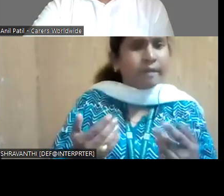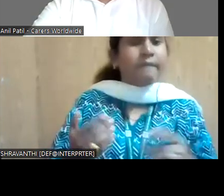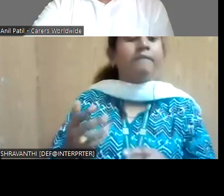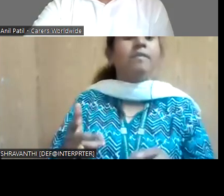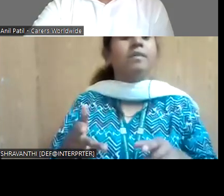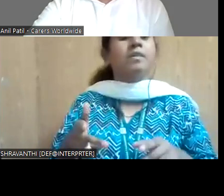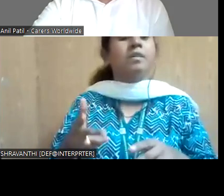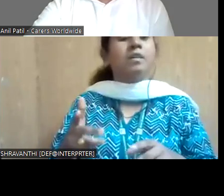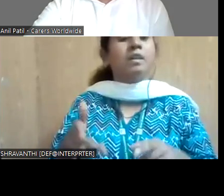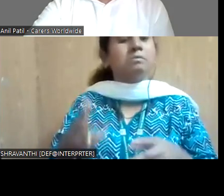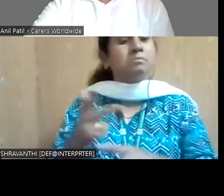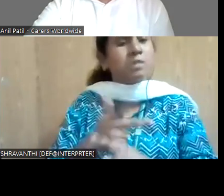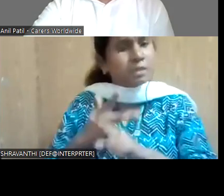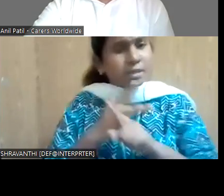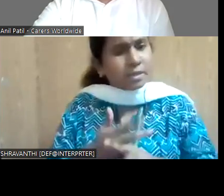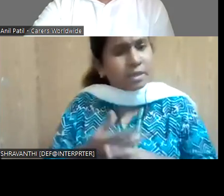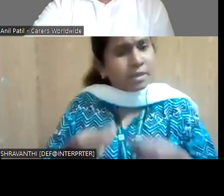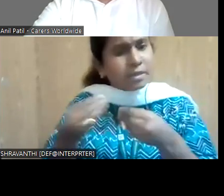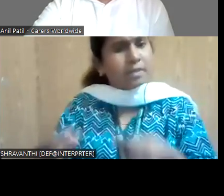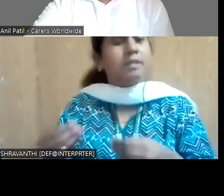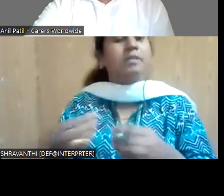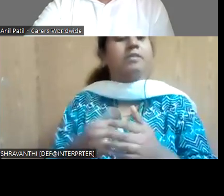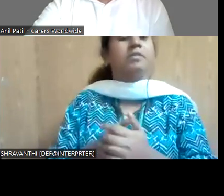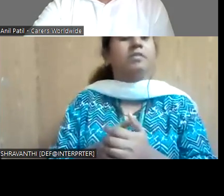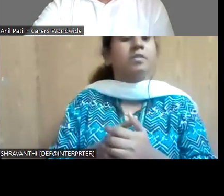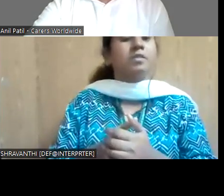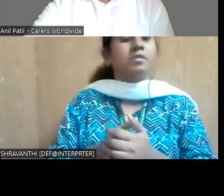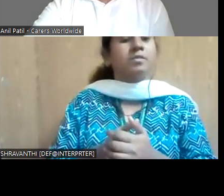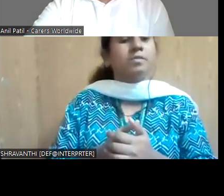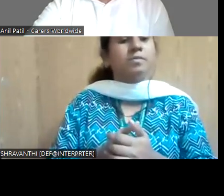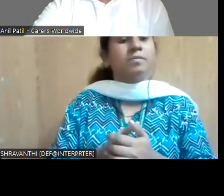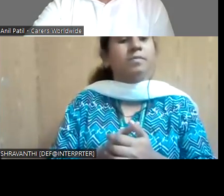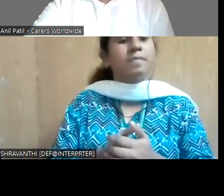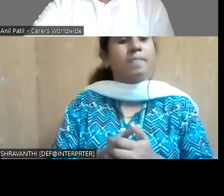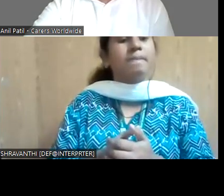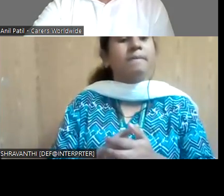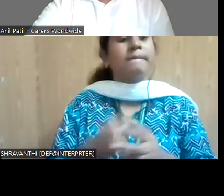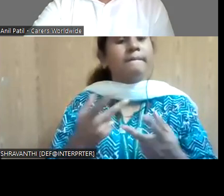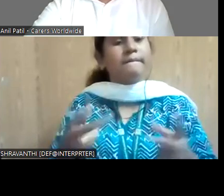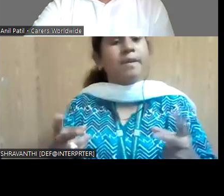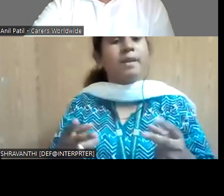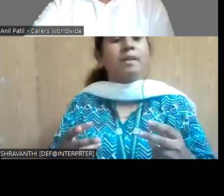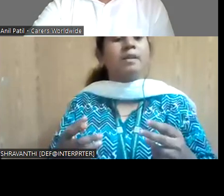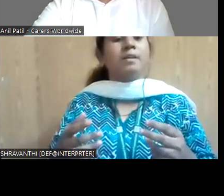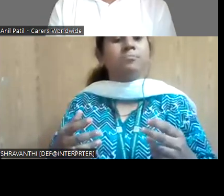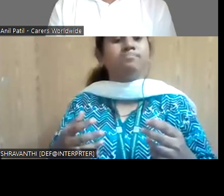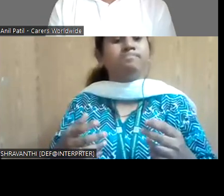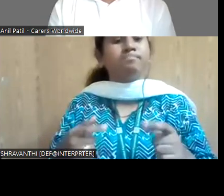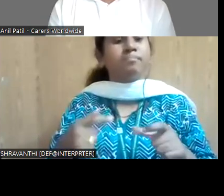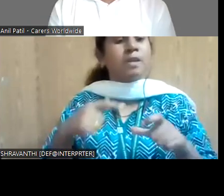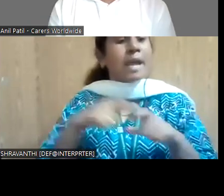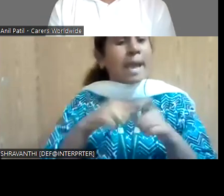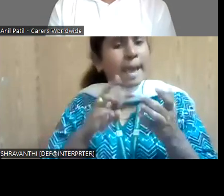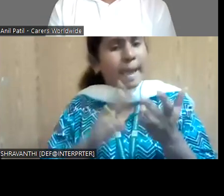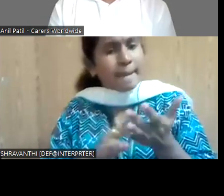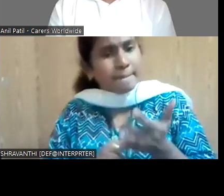of them, of course, is the respite care service that is available at NIEPID, where in case of emergency, probably families can leave